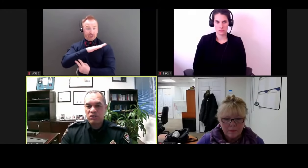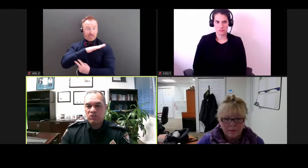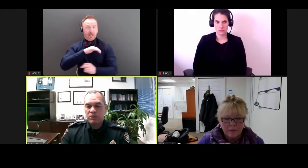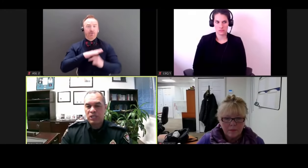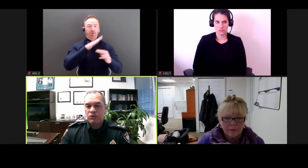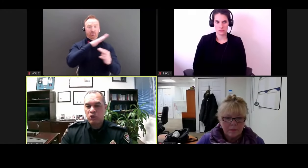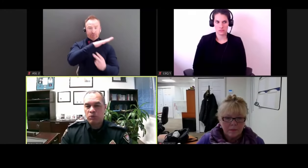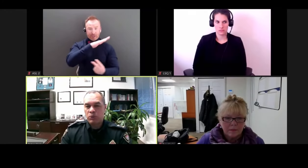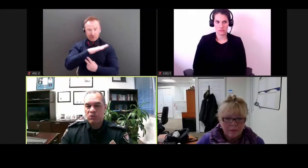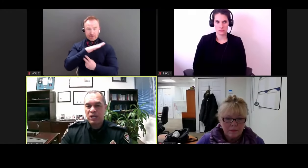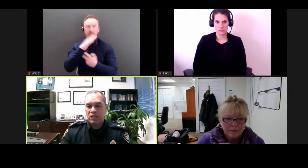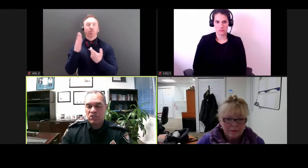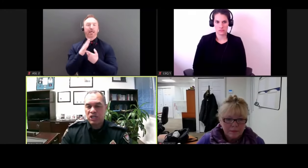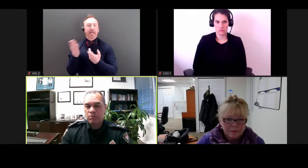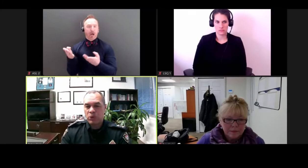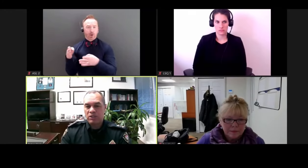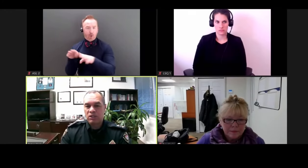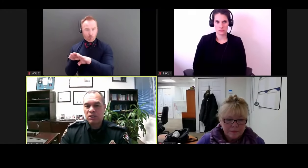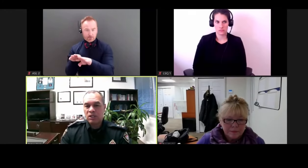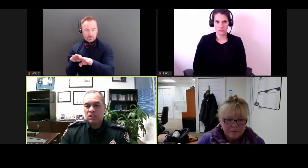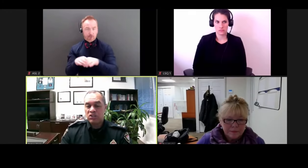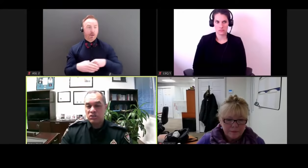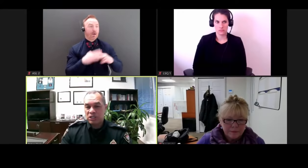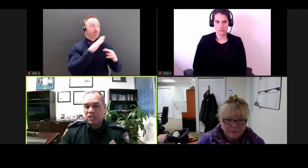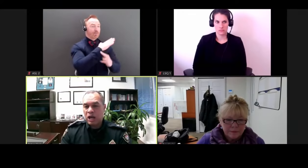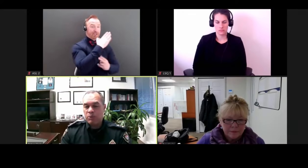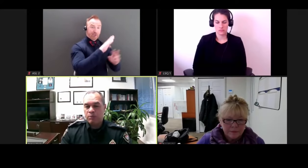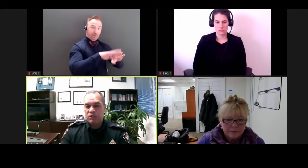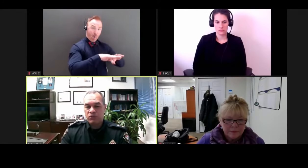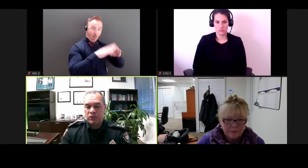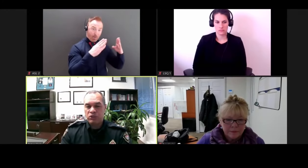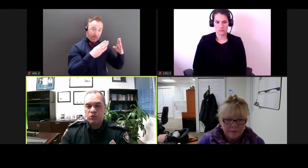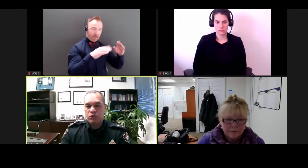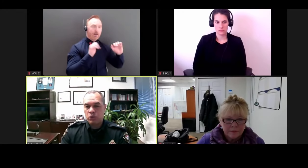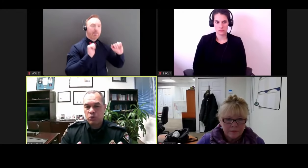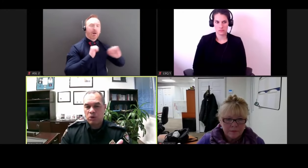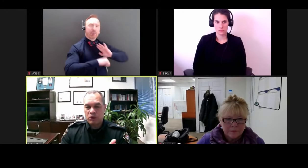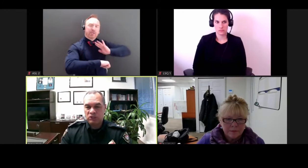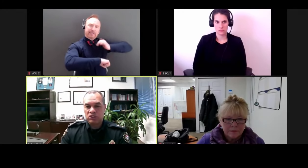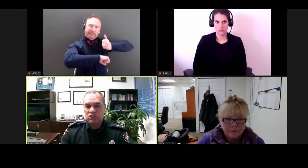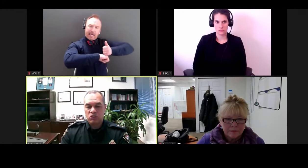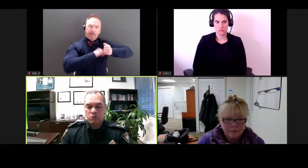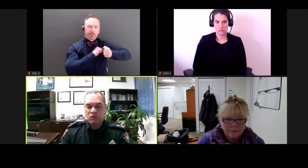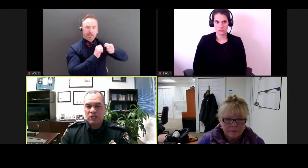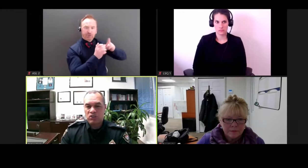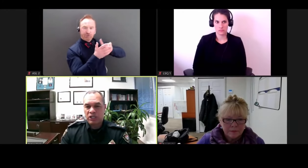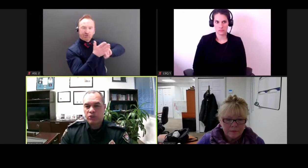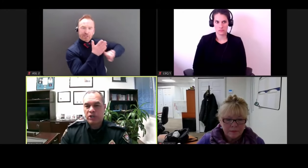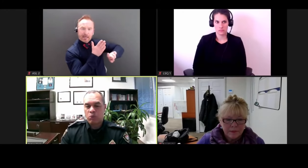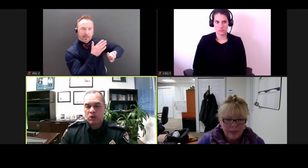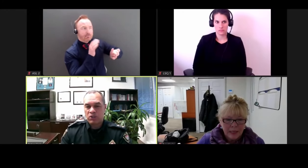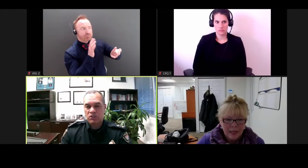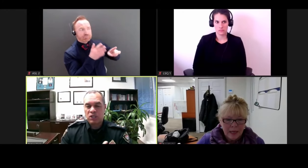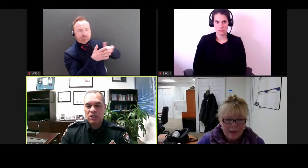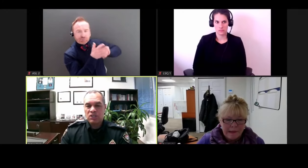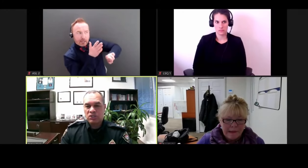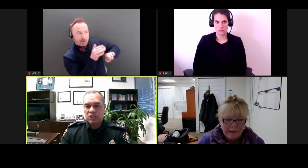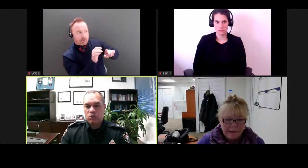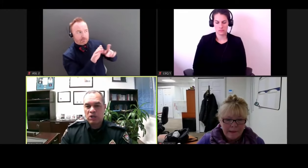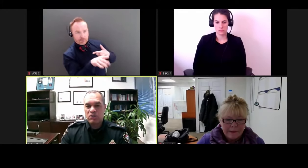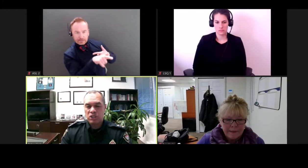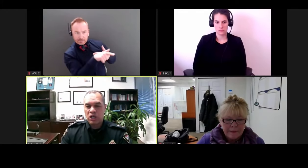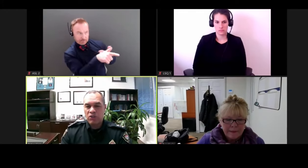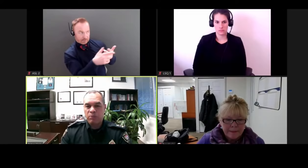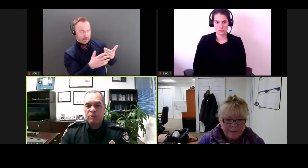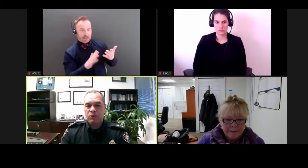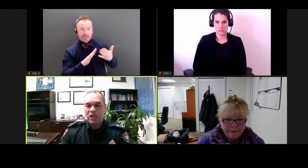and the ones that we left open, we created a checkpoint to still allow people to filter through who are emergency service providers, healthcare workers, city